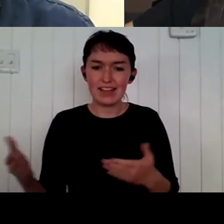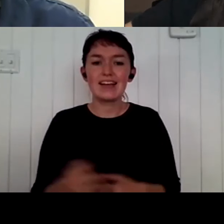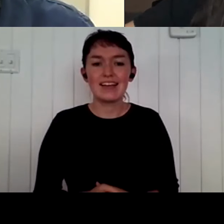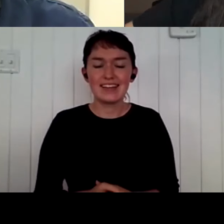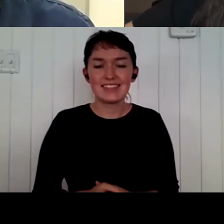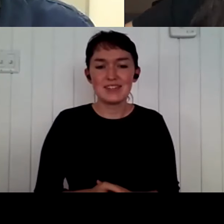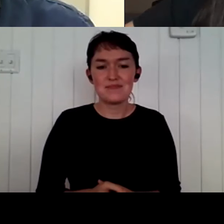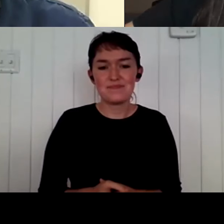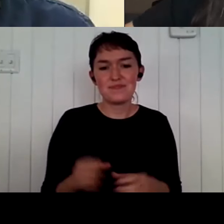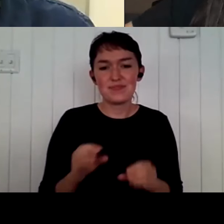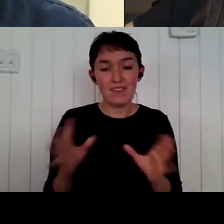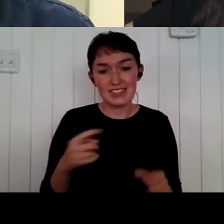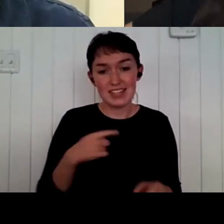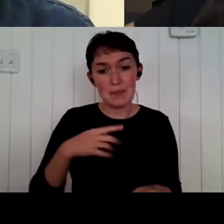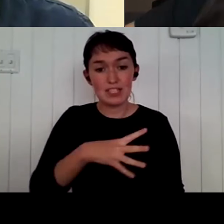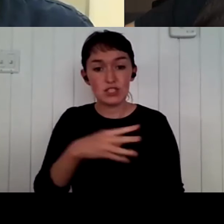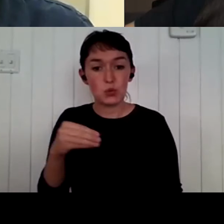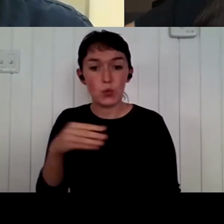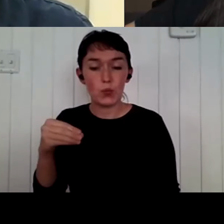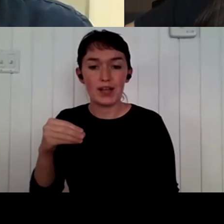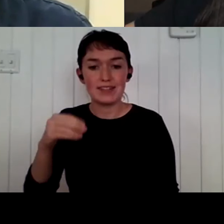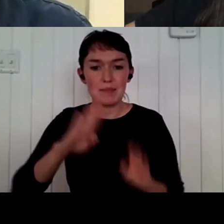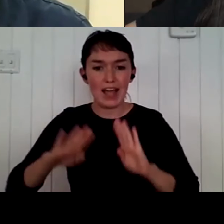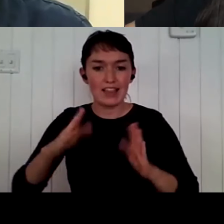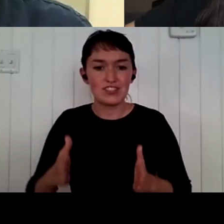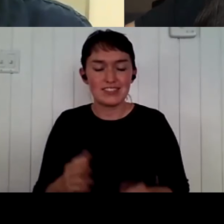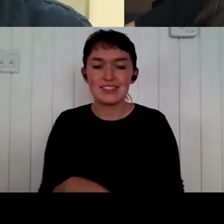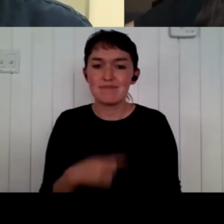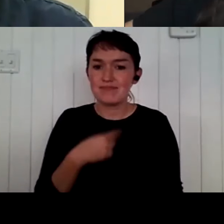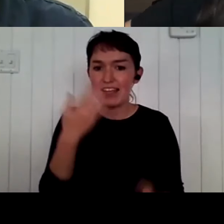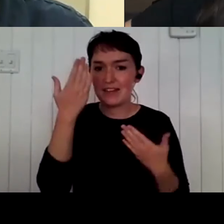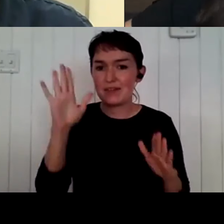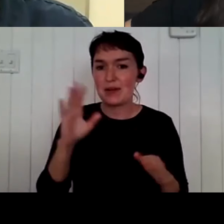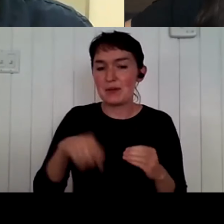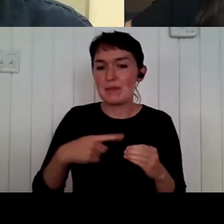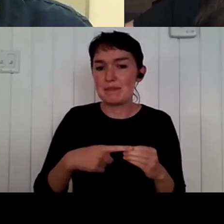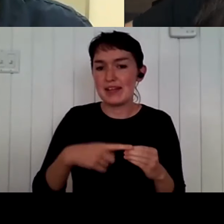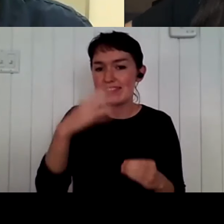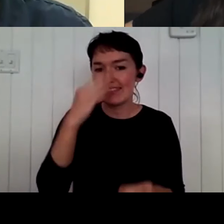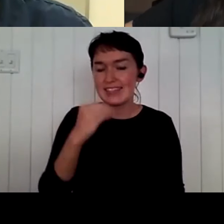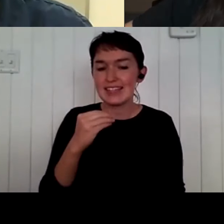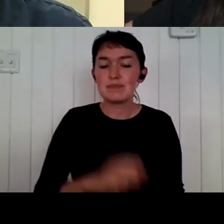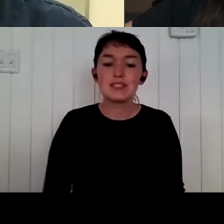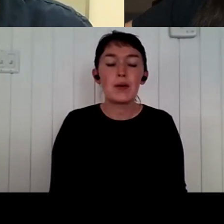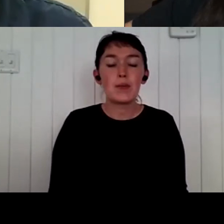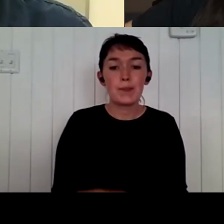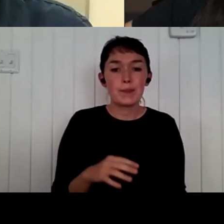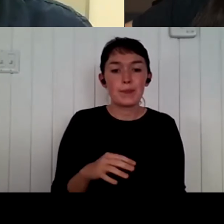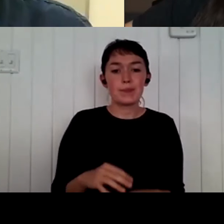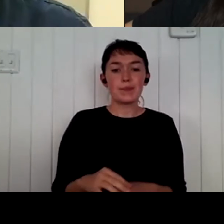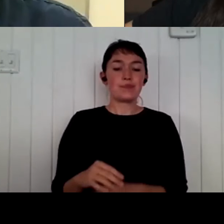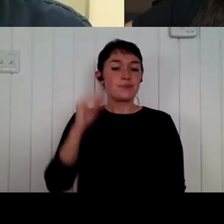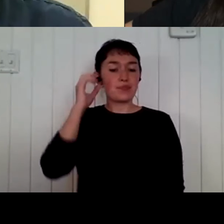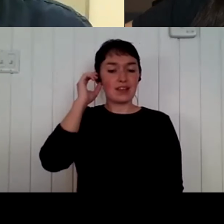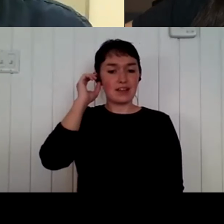a squid biologist. I don't know the first thing about sleep, but I'll also put up a list of things that people say you can do, and we hope you can do too. Who